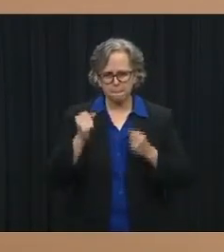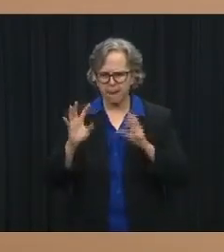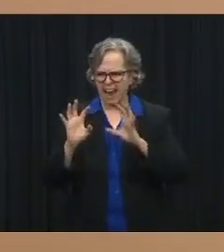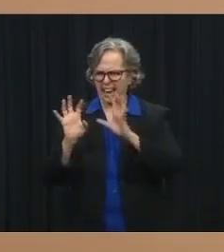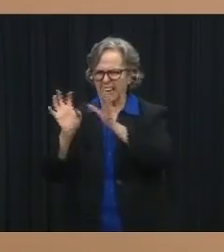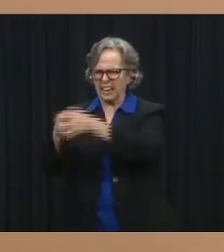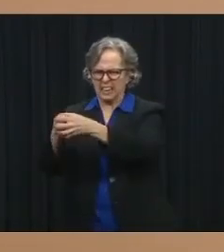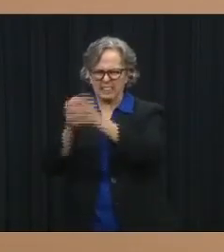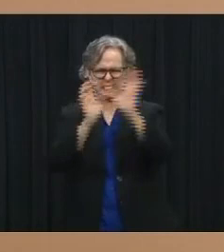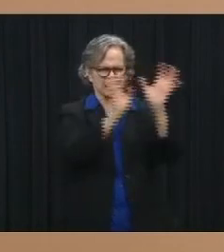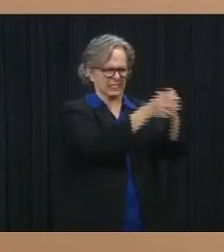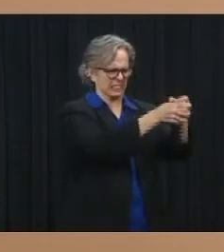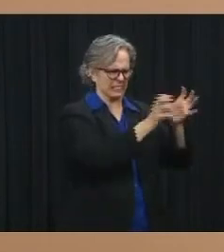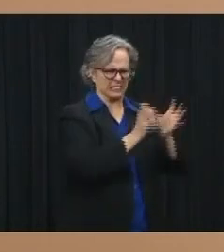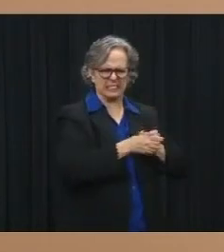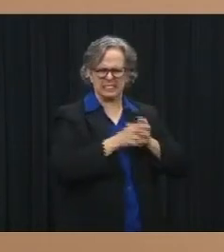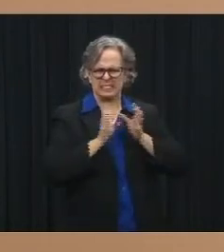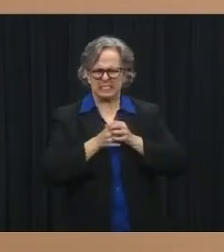under investigation.